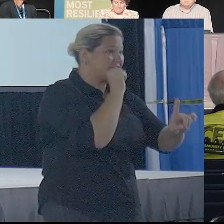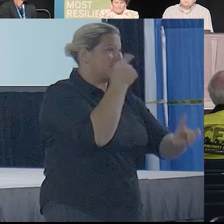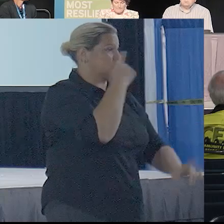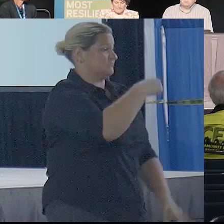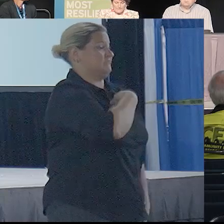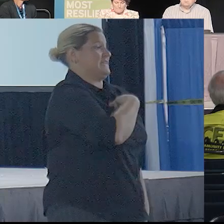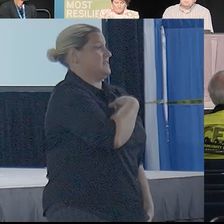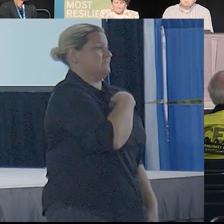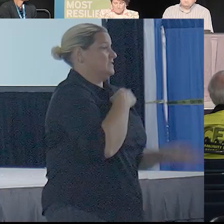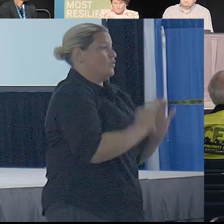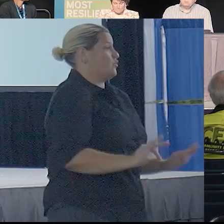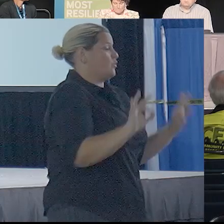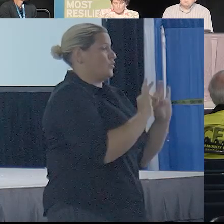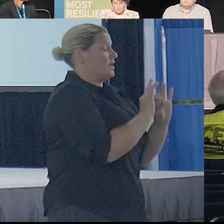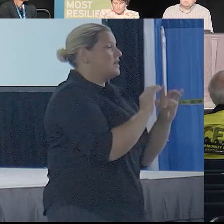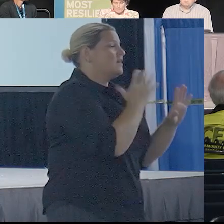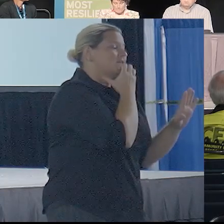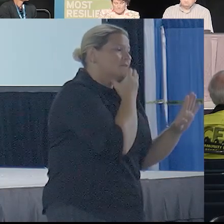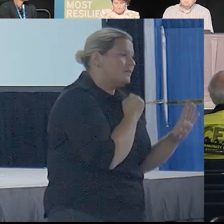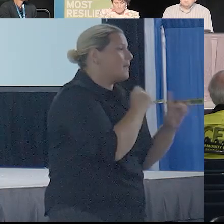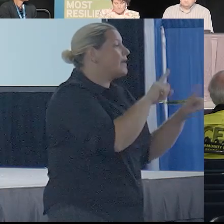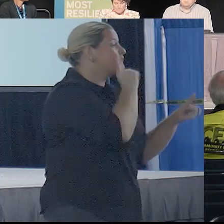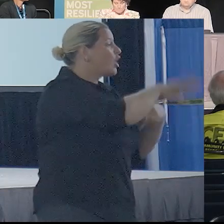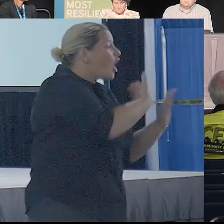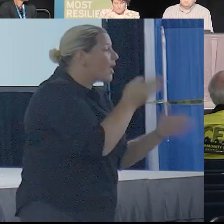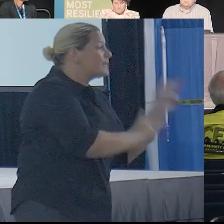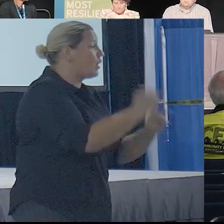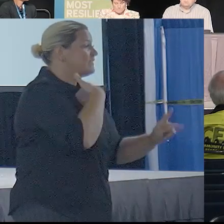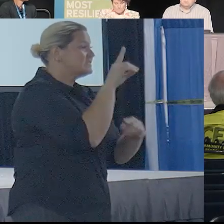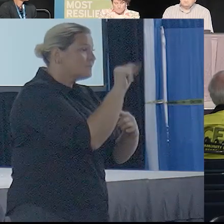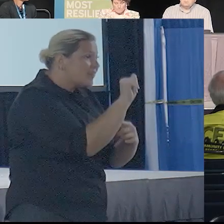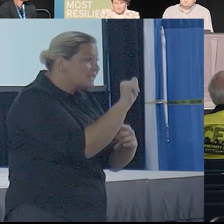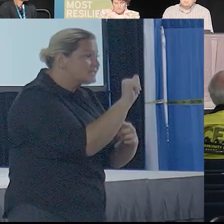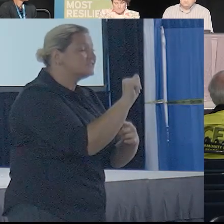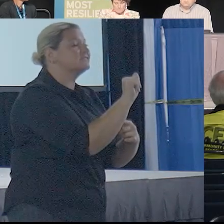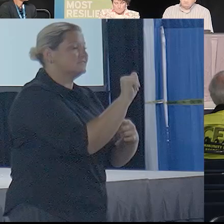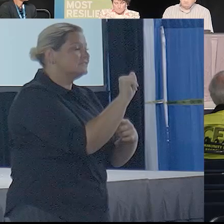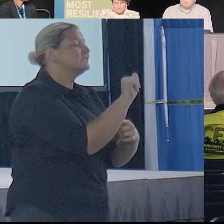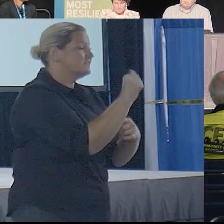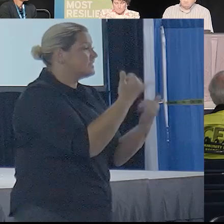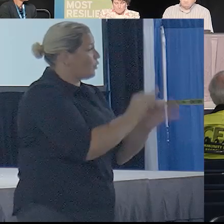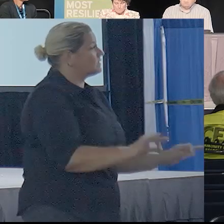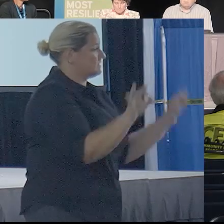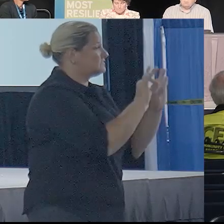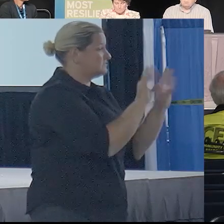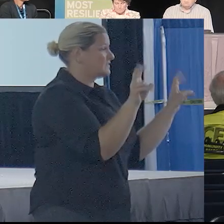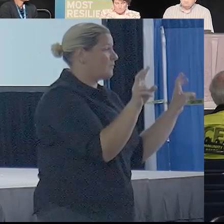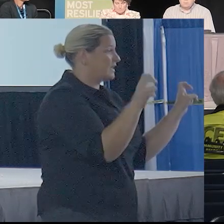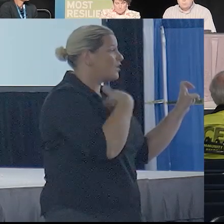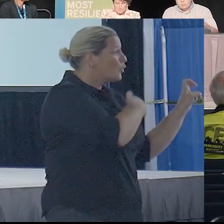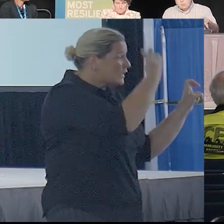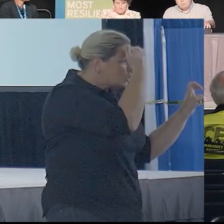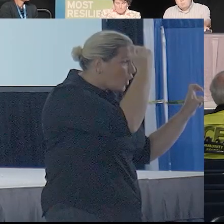me, but for all people with disabilities. We are living in a world where we know, and we are